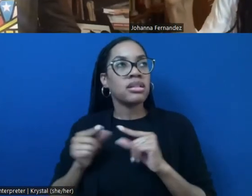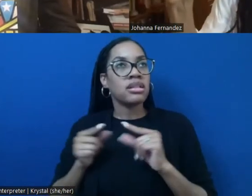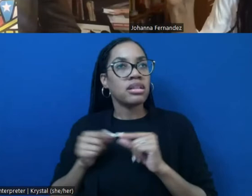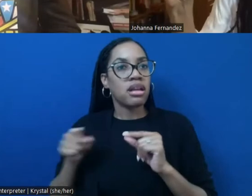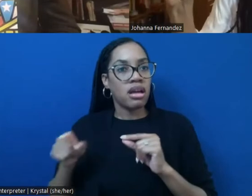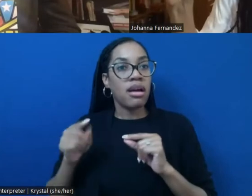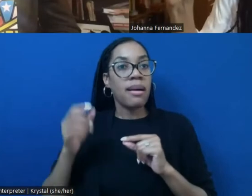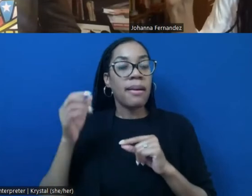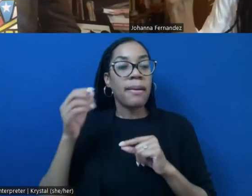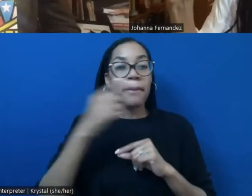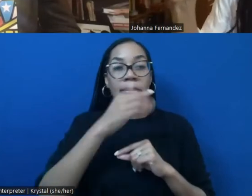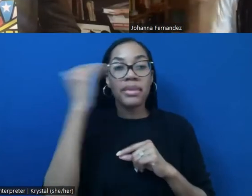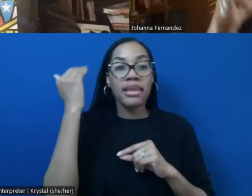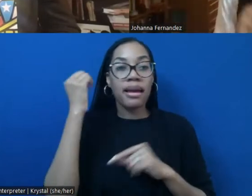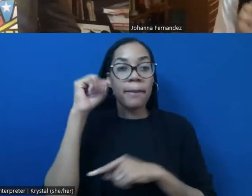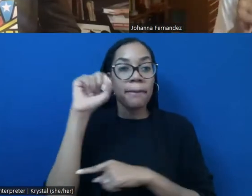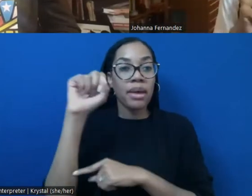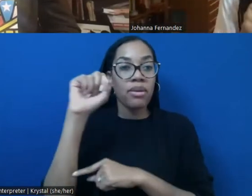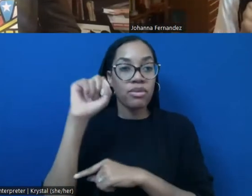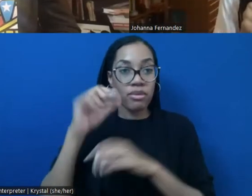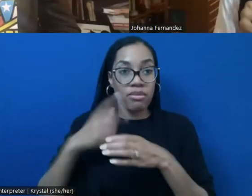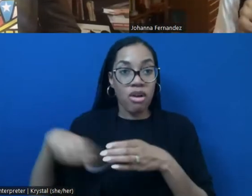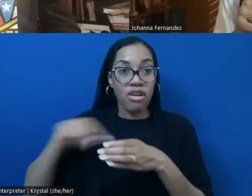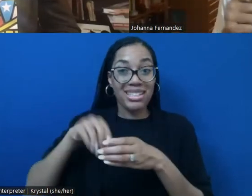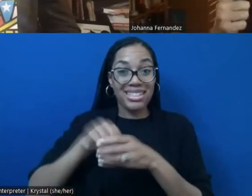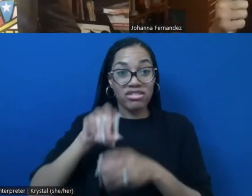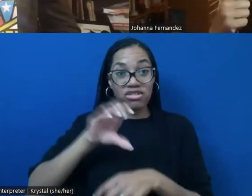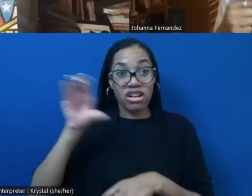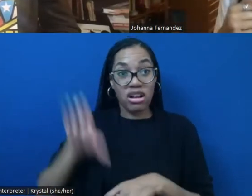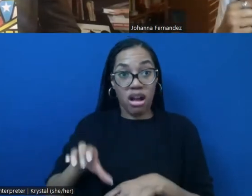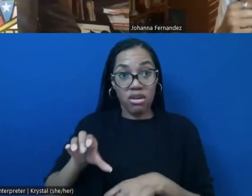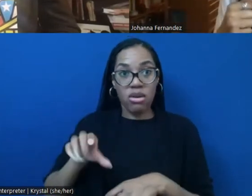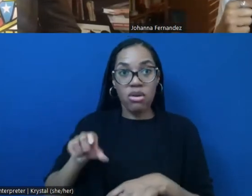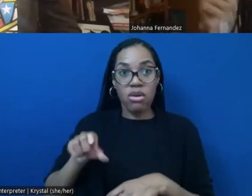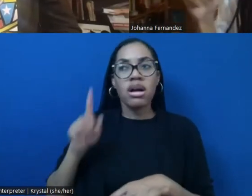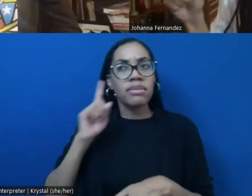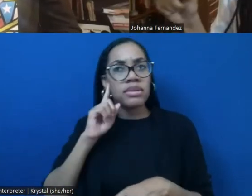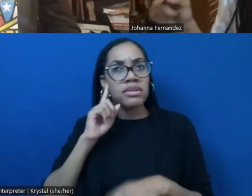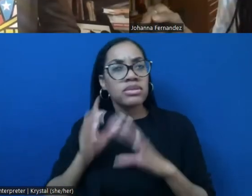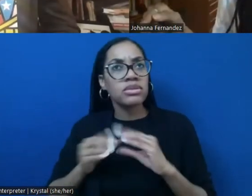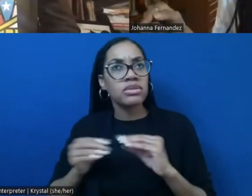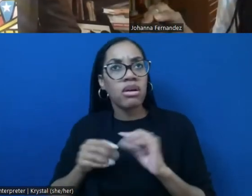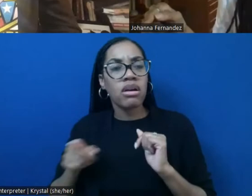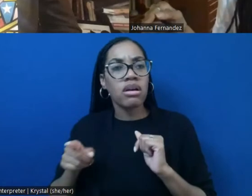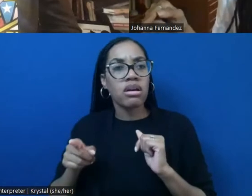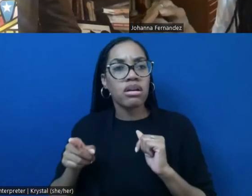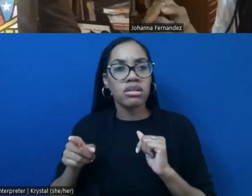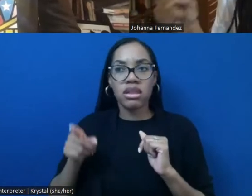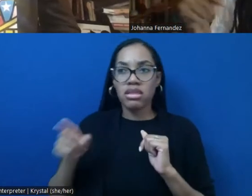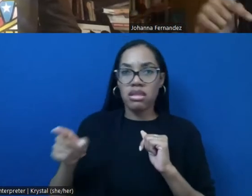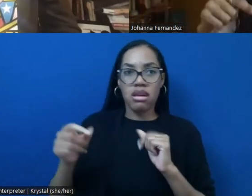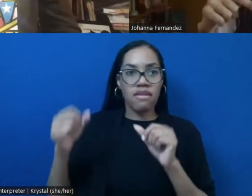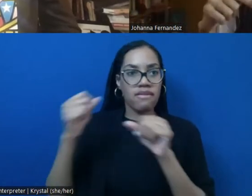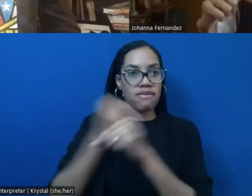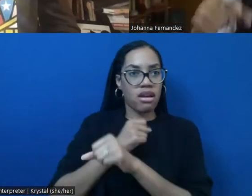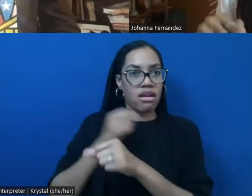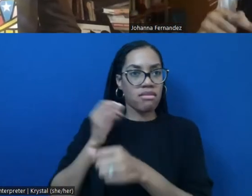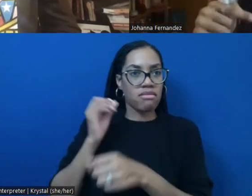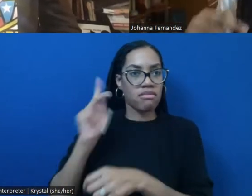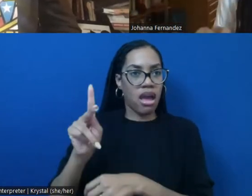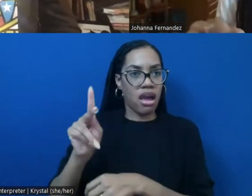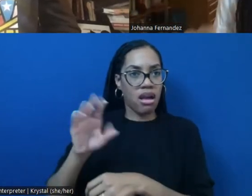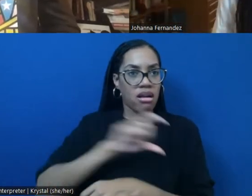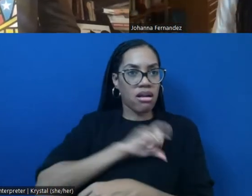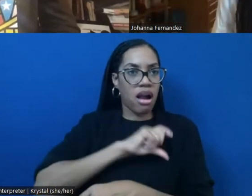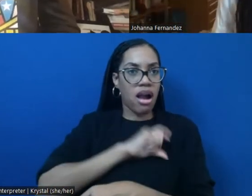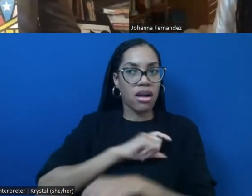he thinks they're fighting the cops. I know the cops. They're dirty. Mm-hmm. Maybe we need